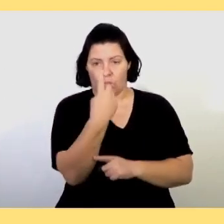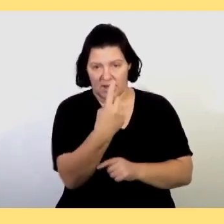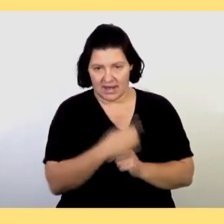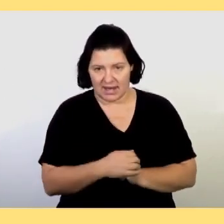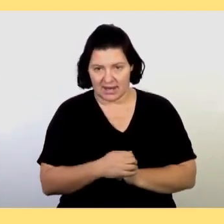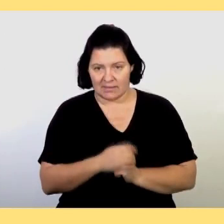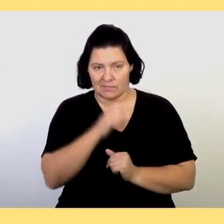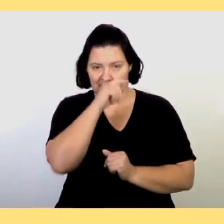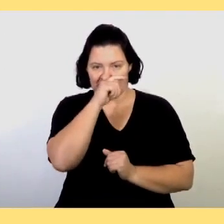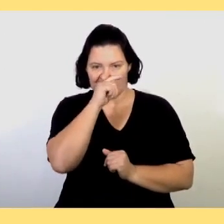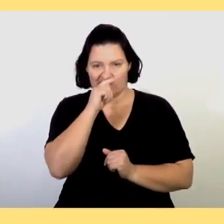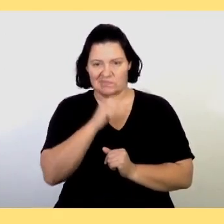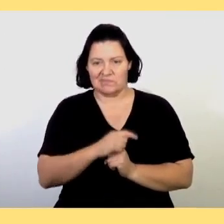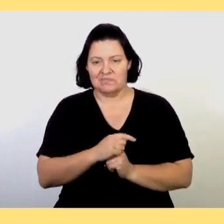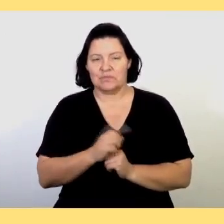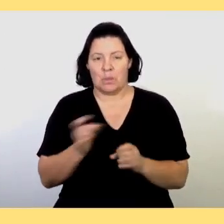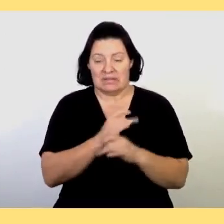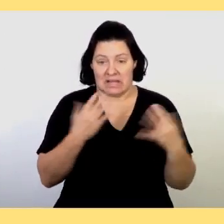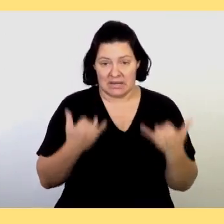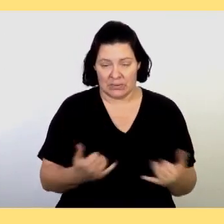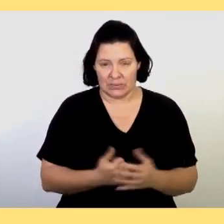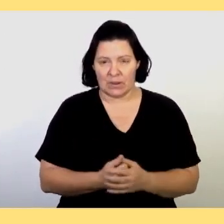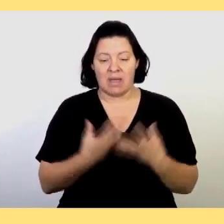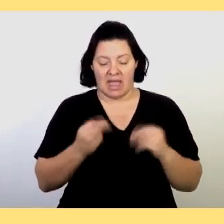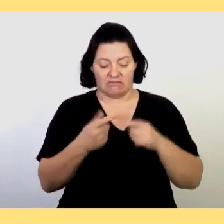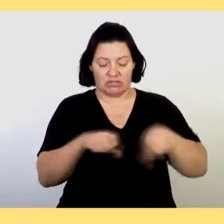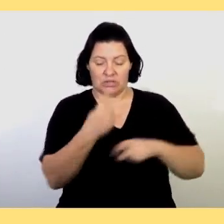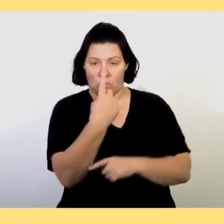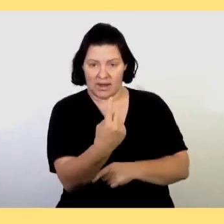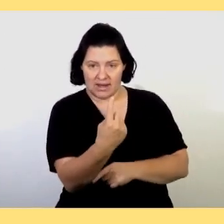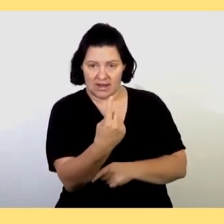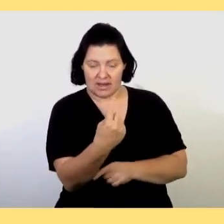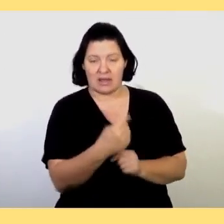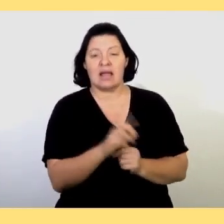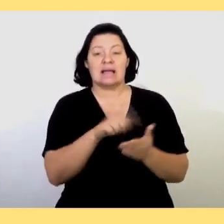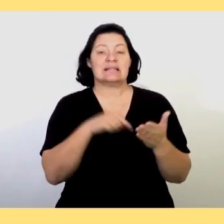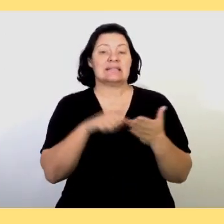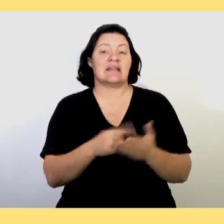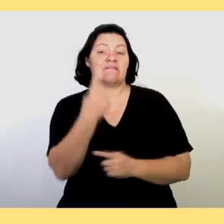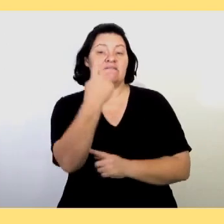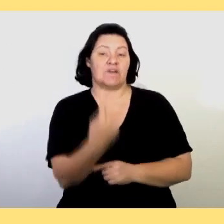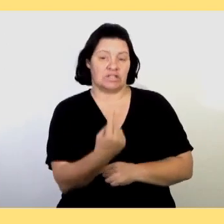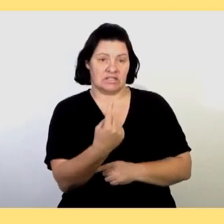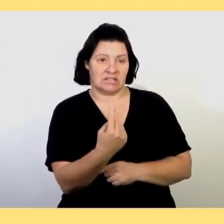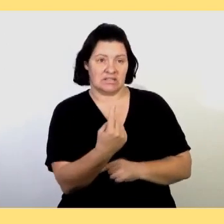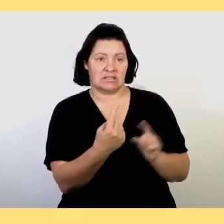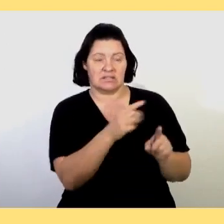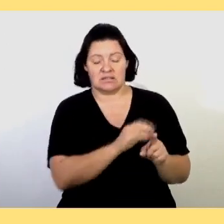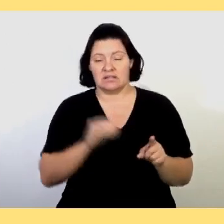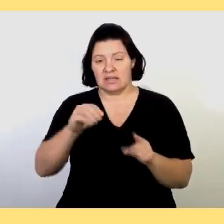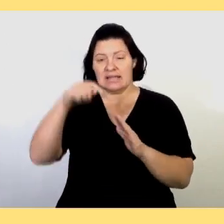1. So I'm going to come here. So I'm starting now. I have my receipt number 1 and the date is the 1st.